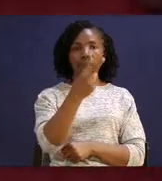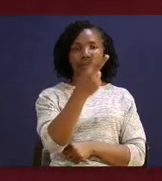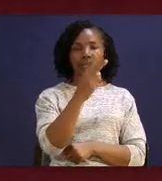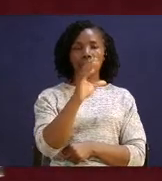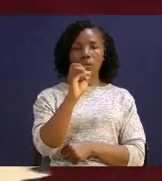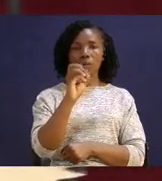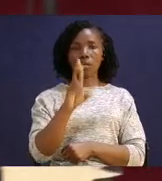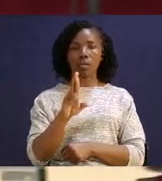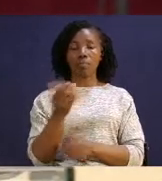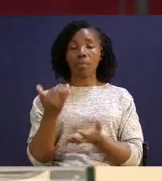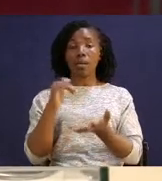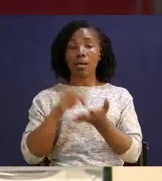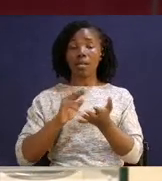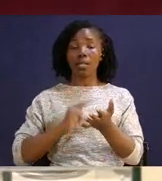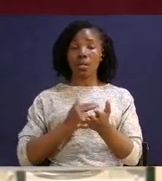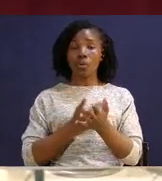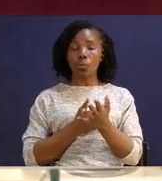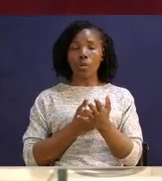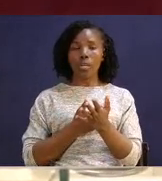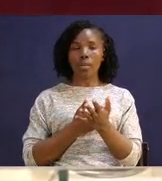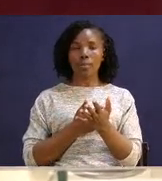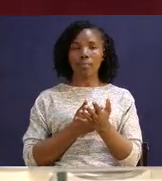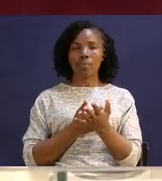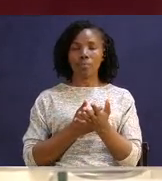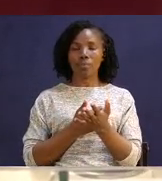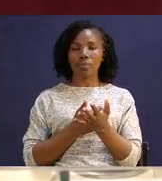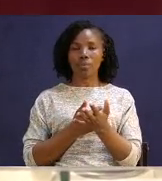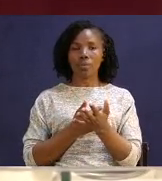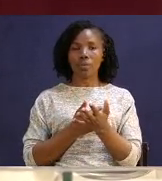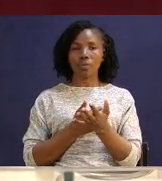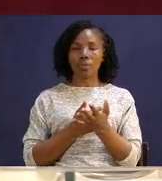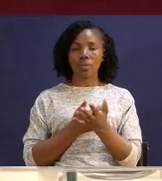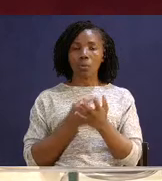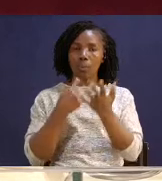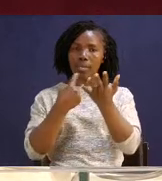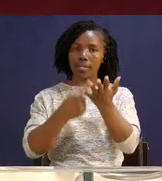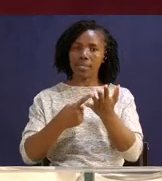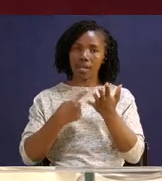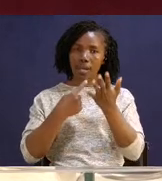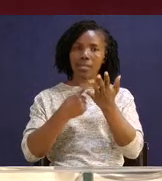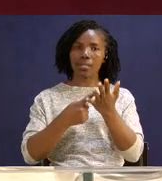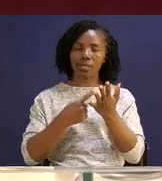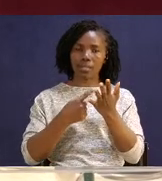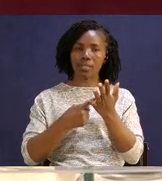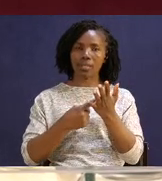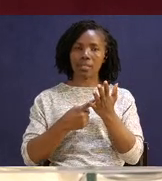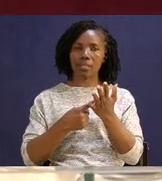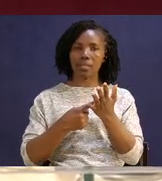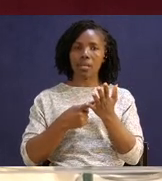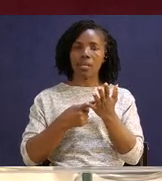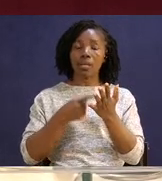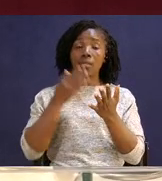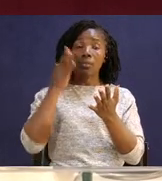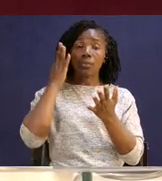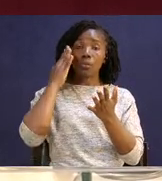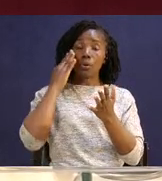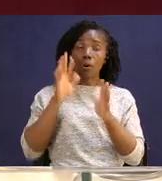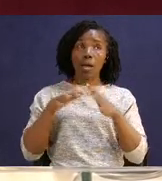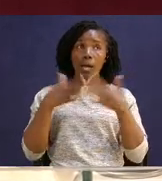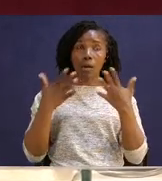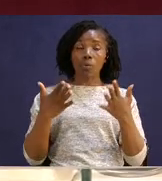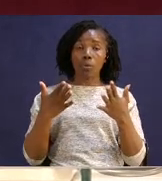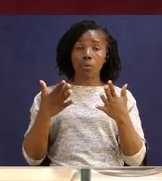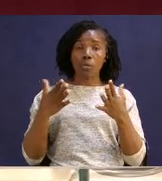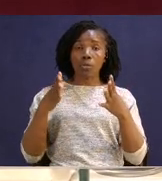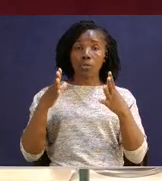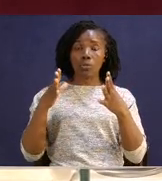Second Corinthians. And again, we are just building a case here that is going to help us know how to maneuver in these blessings of God.